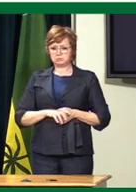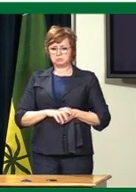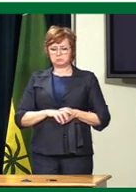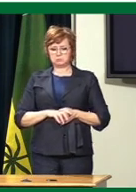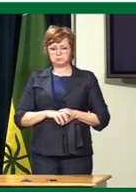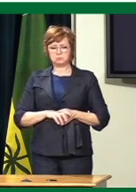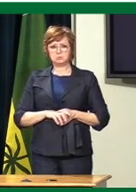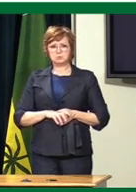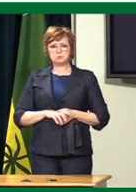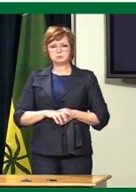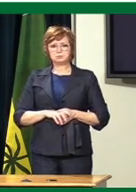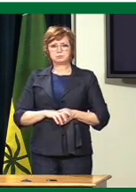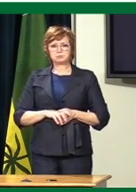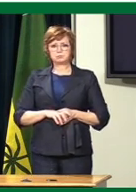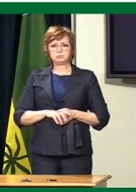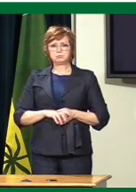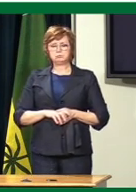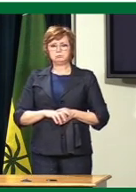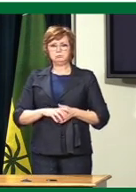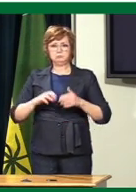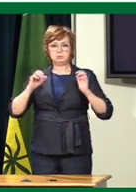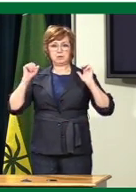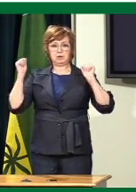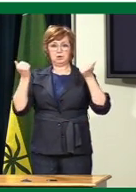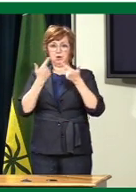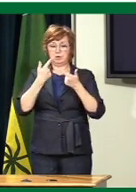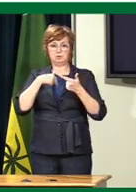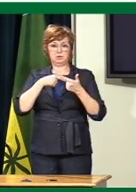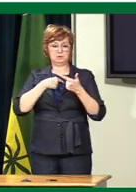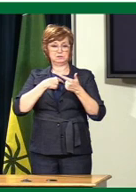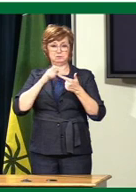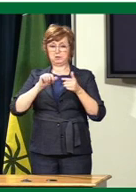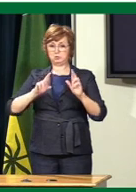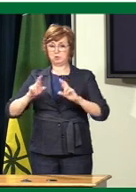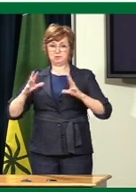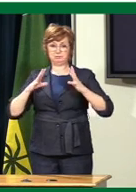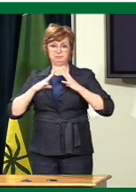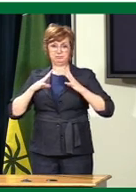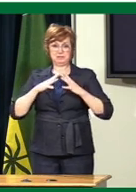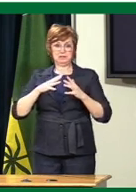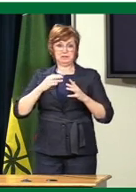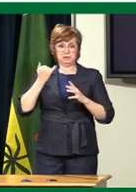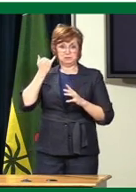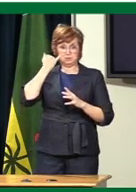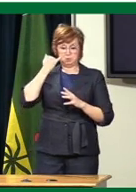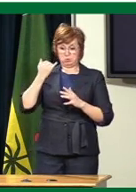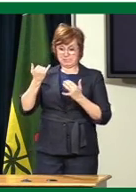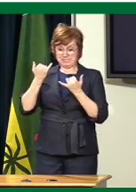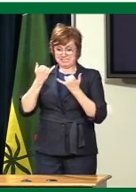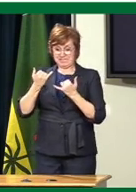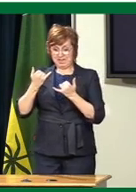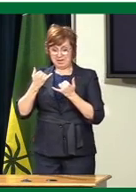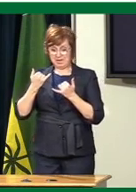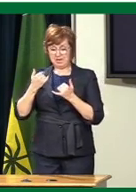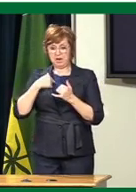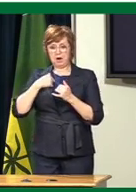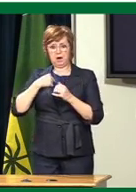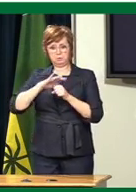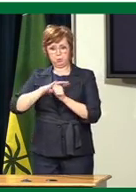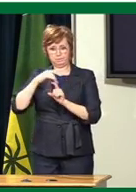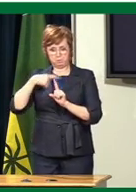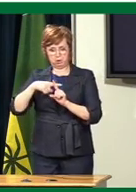were to test positive or the 2 days prior to symptom onset, we should reliably be able to say that we had no or